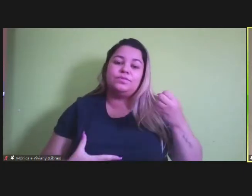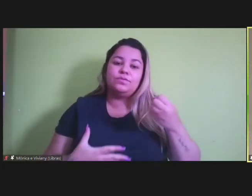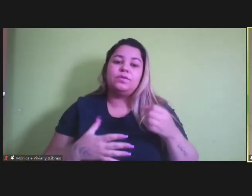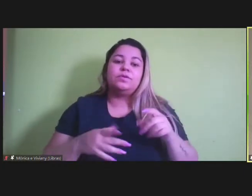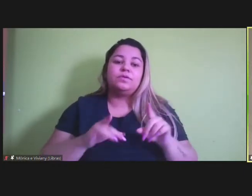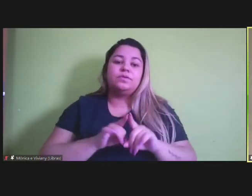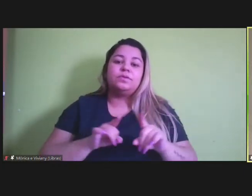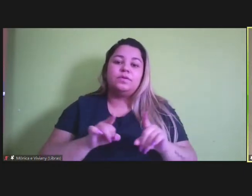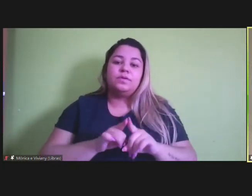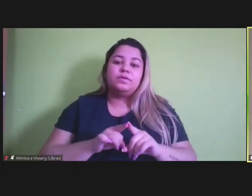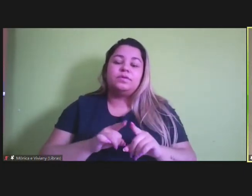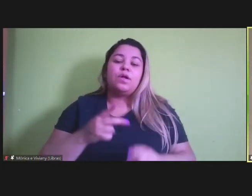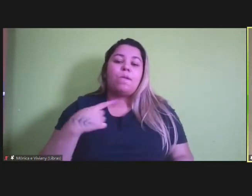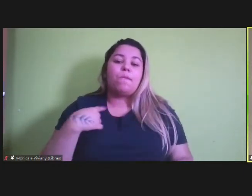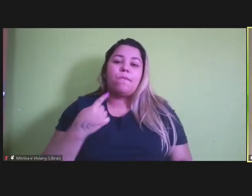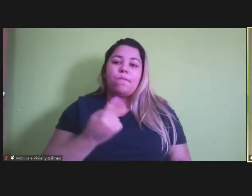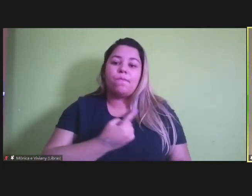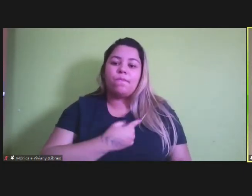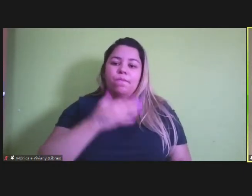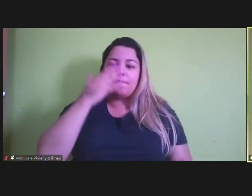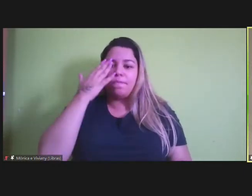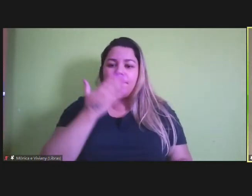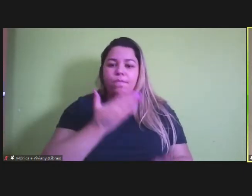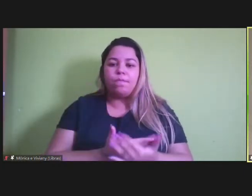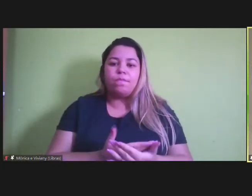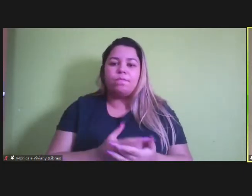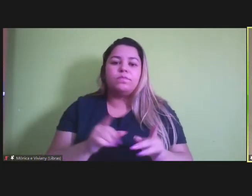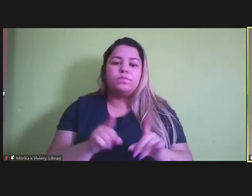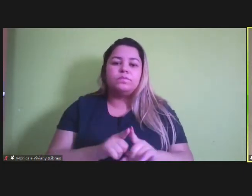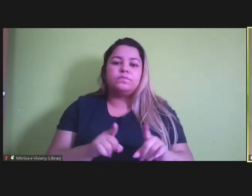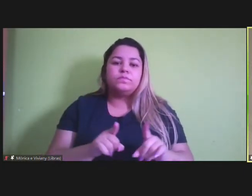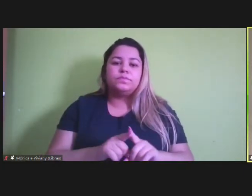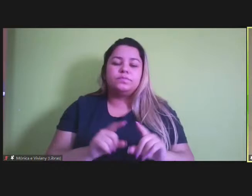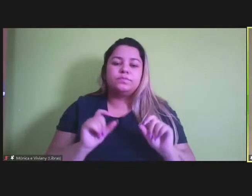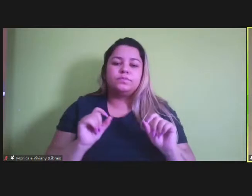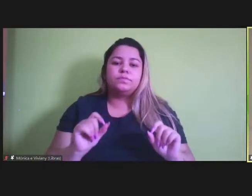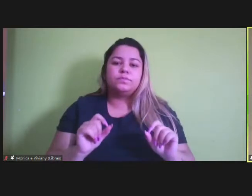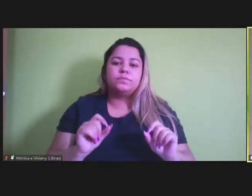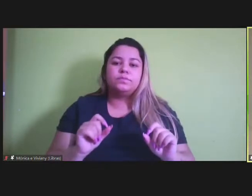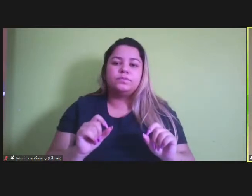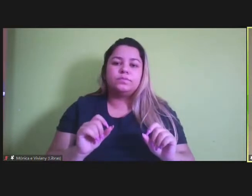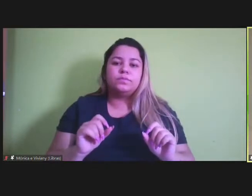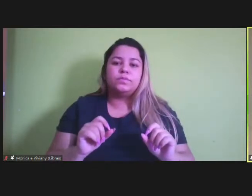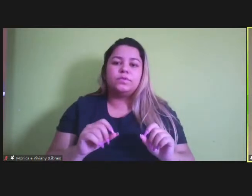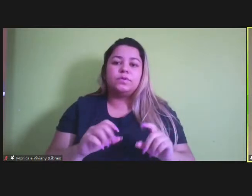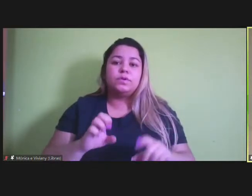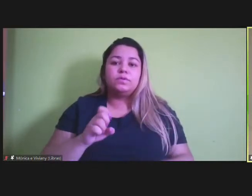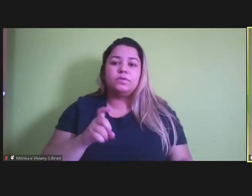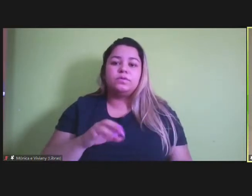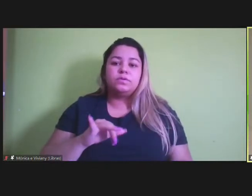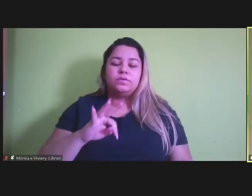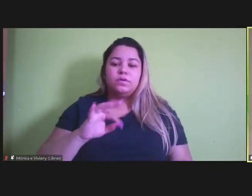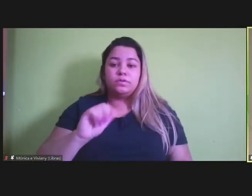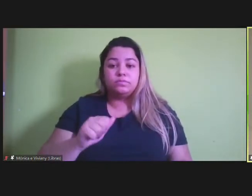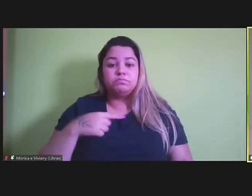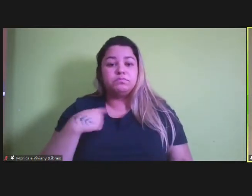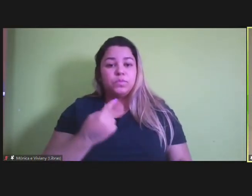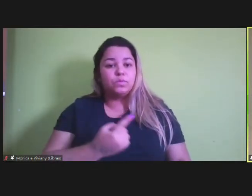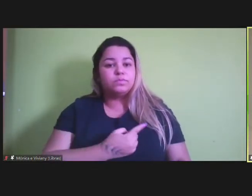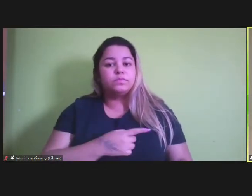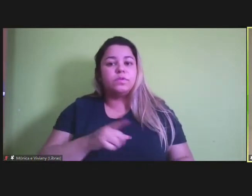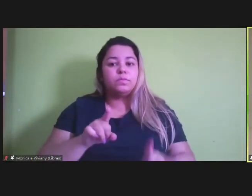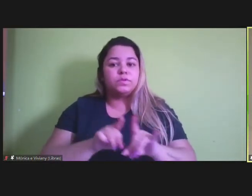in the chat because we believe that the advance is only possible when we can exercise